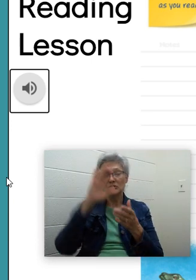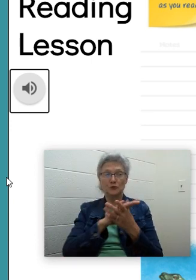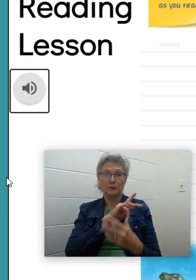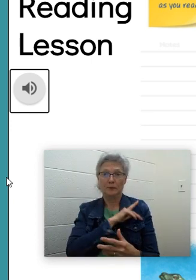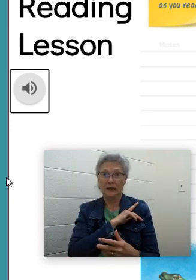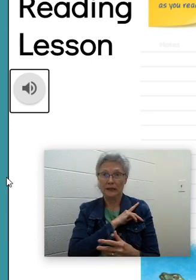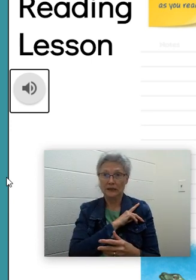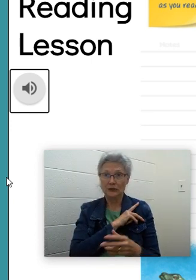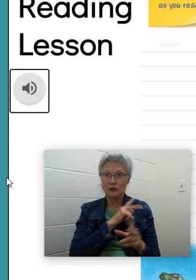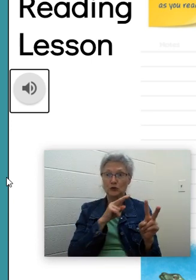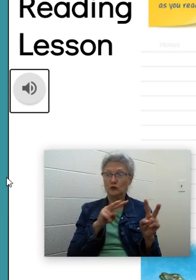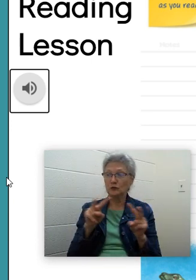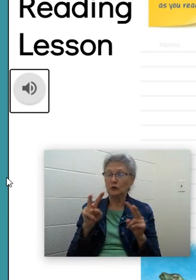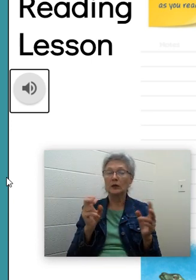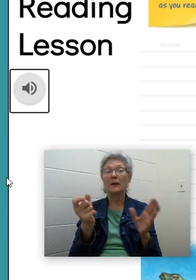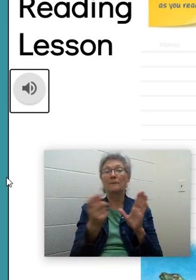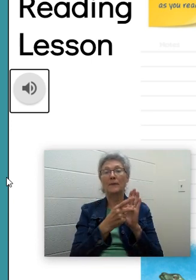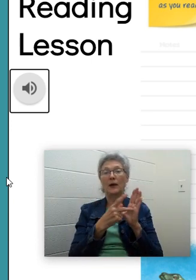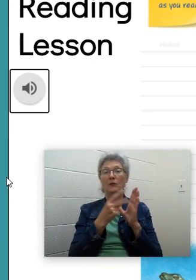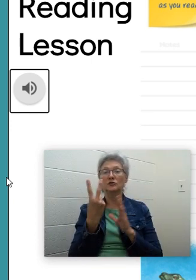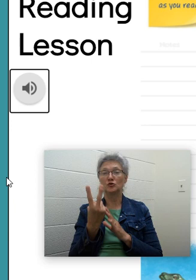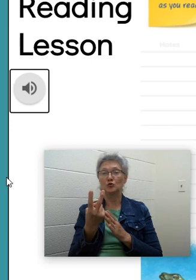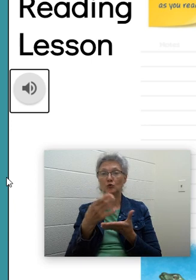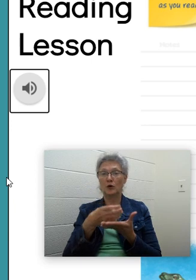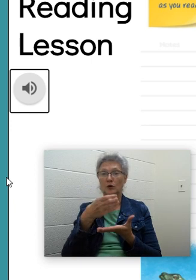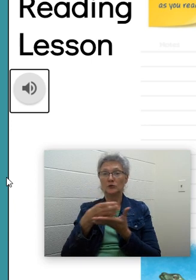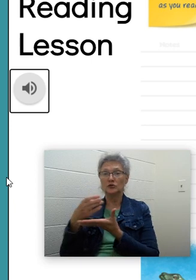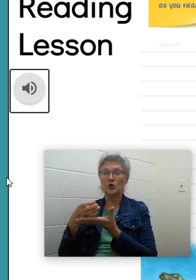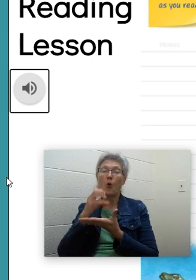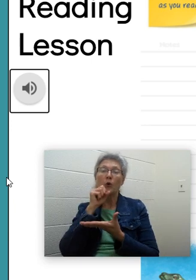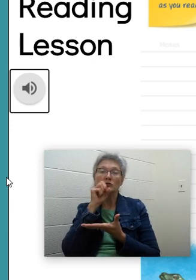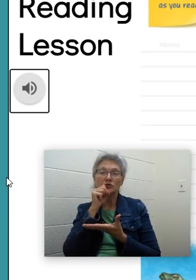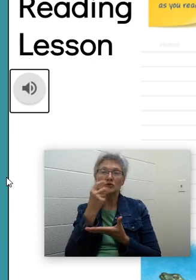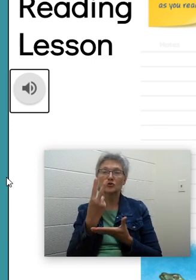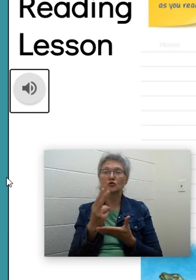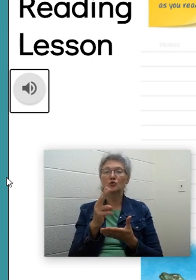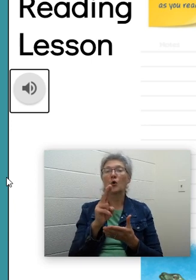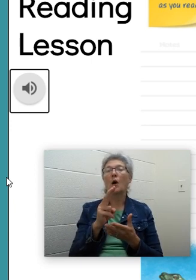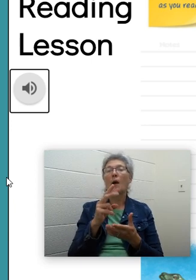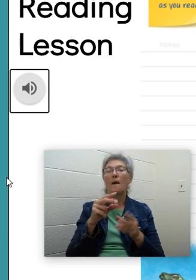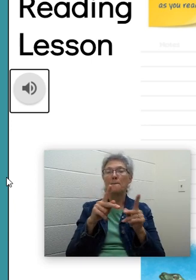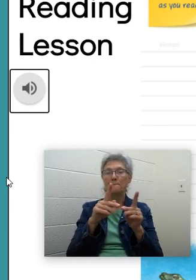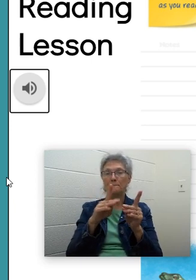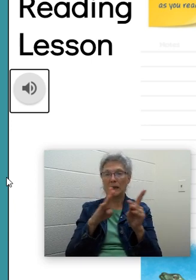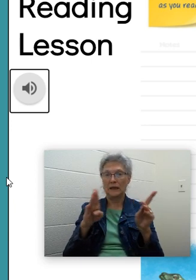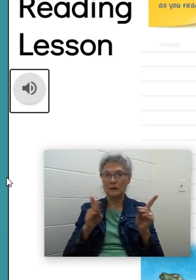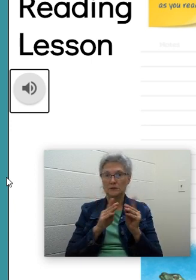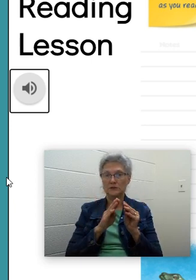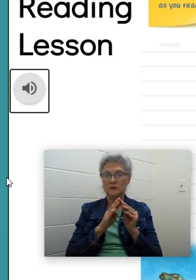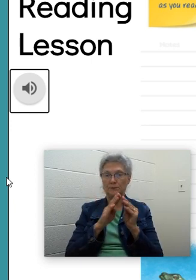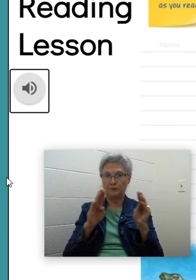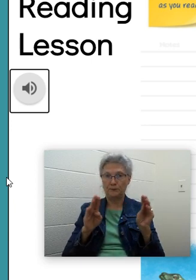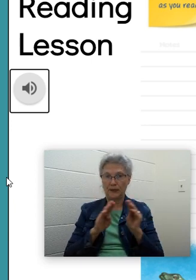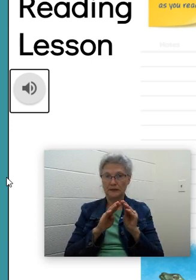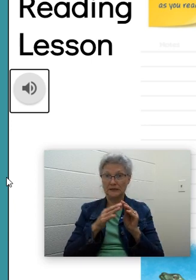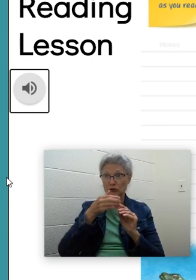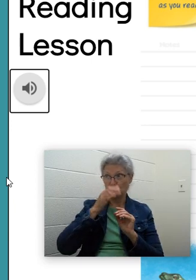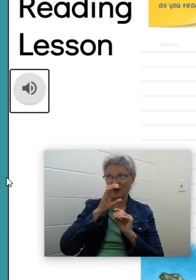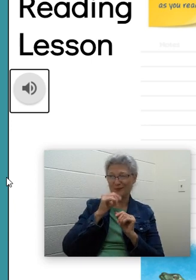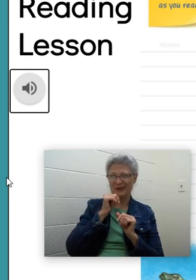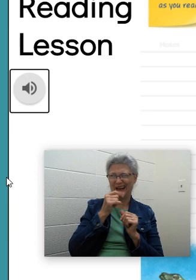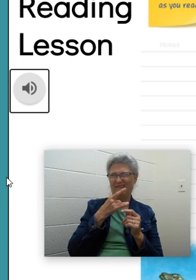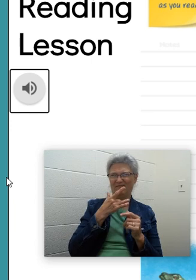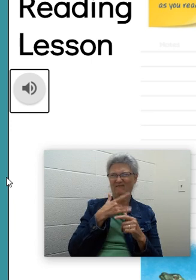Pendensky returned with two cartons of orange juice and two bagels. Stanley drank the juice, but didn't feel like eating